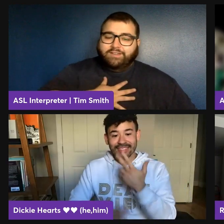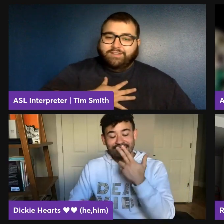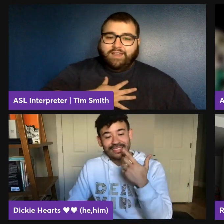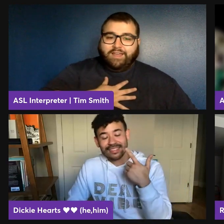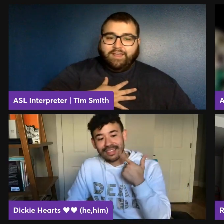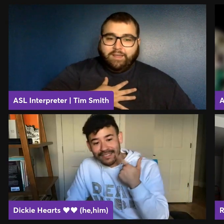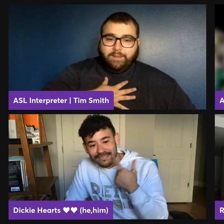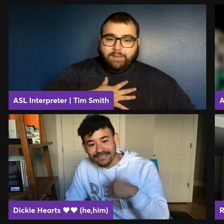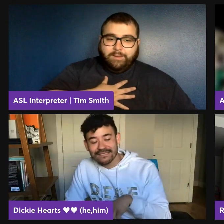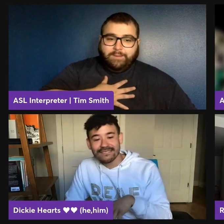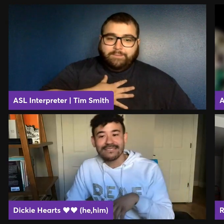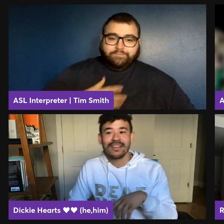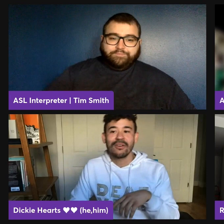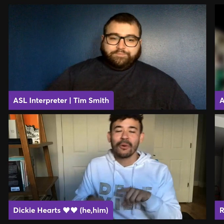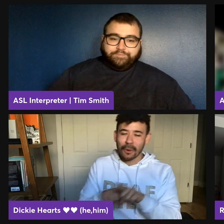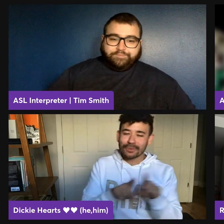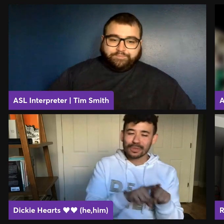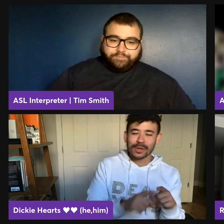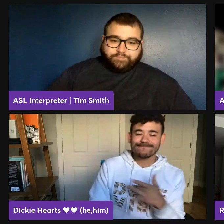just like,